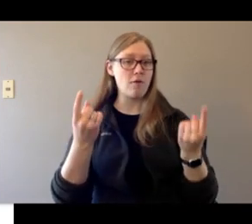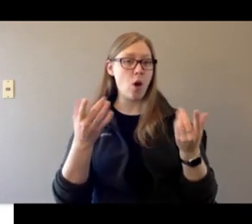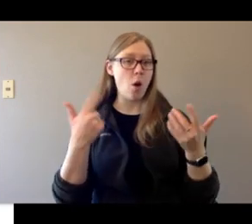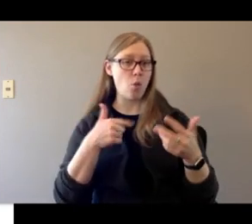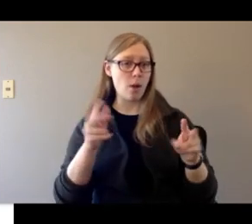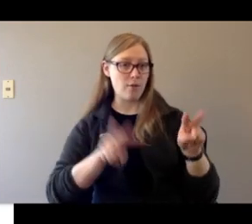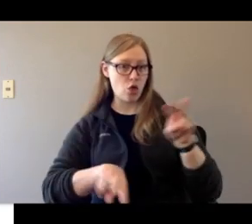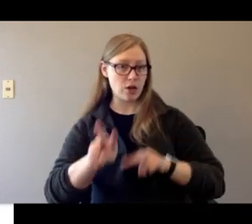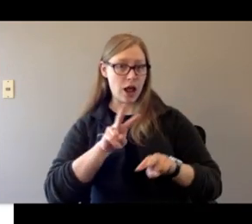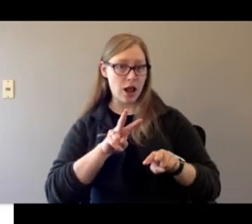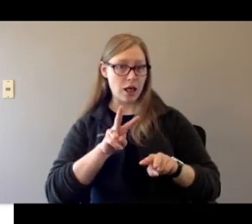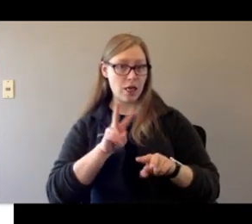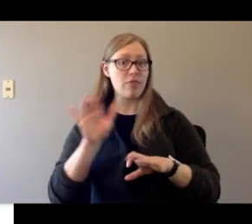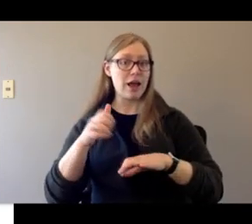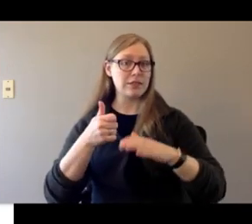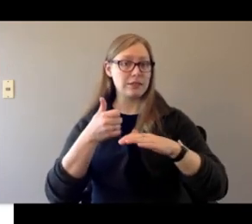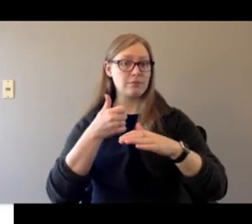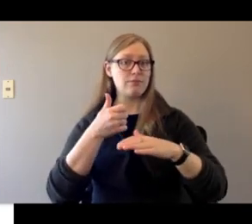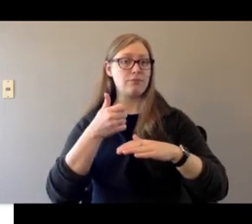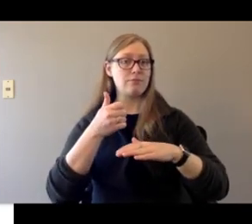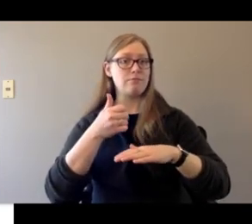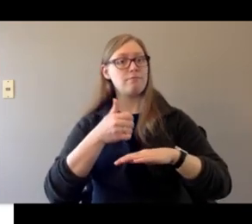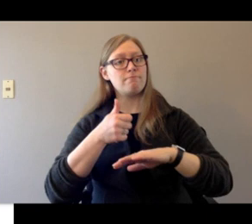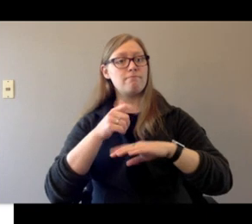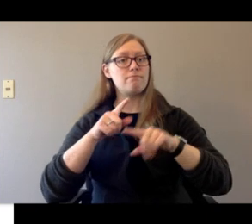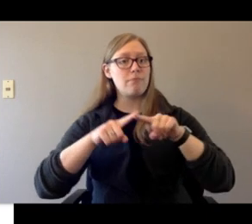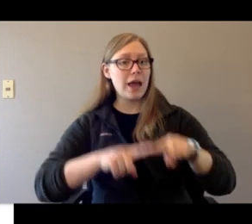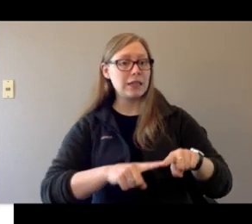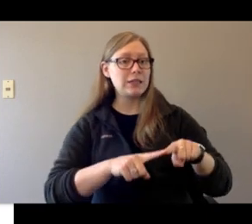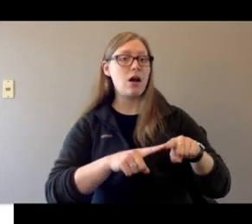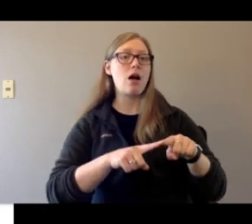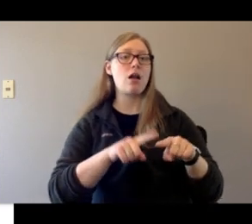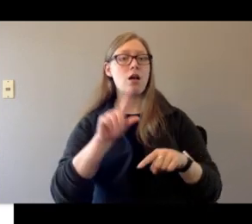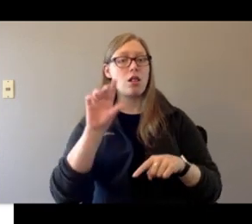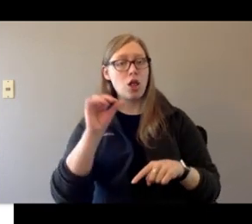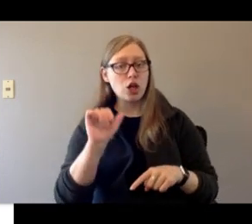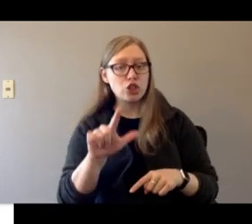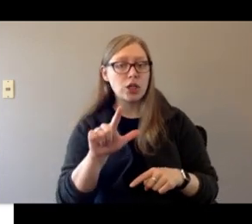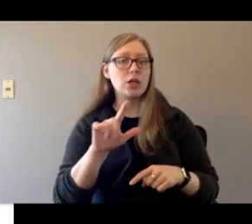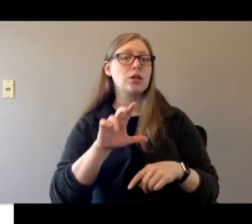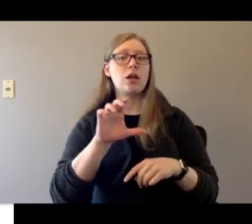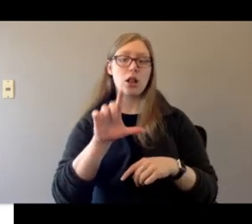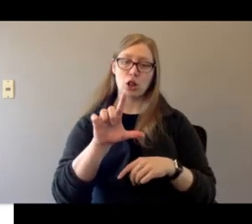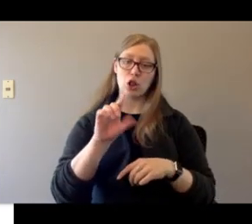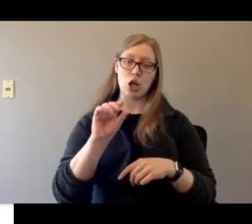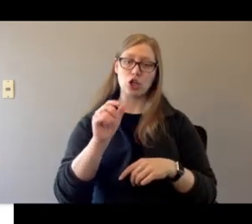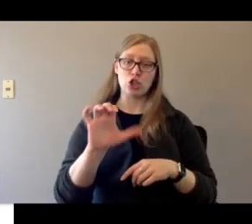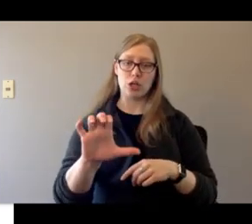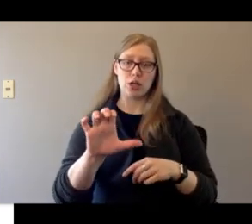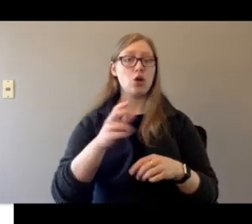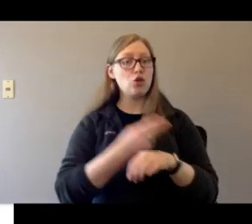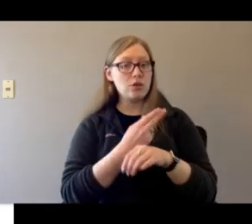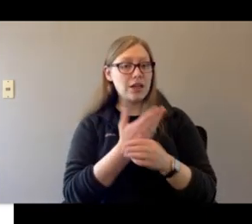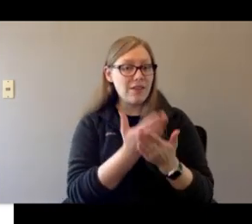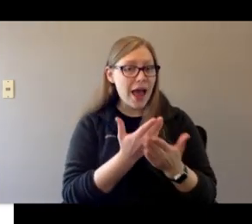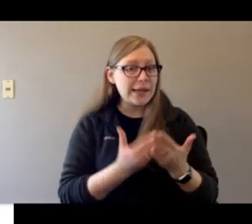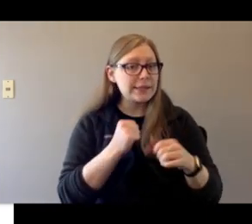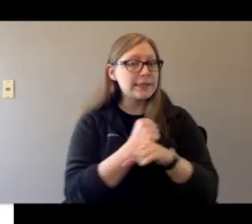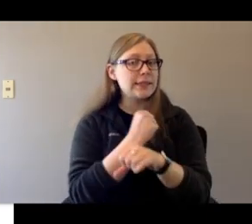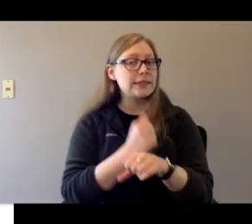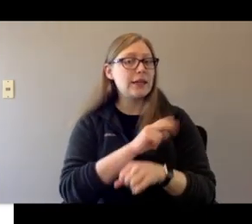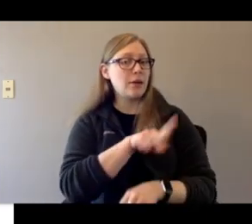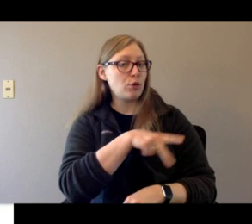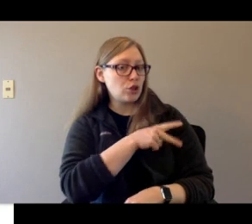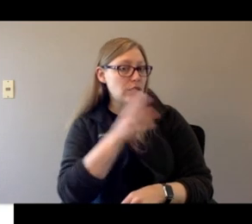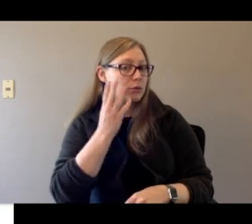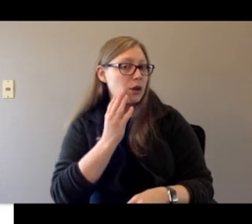on logic, uses facts, statistics, or personal experience, or also expert opinion to support